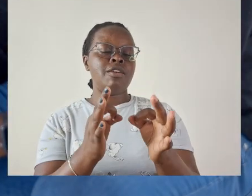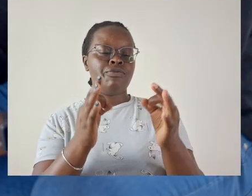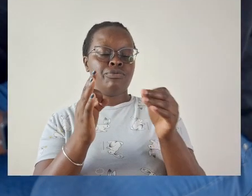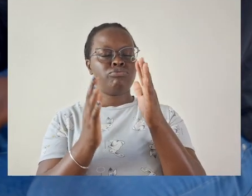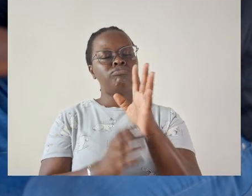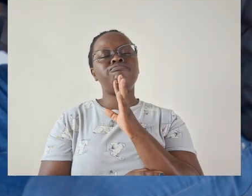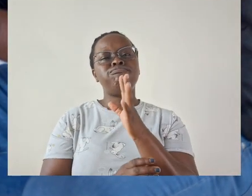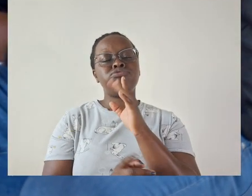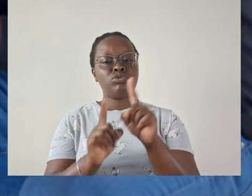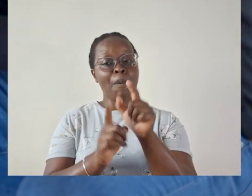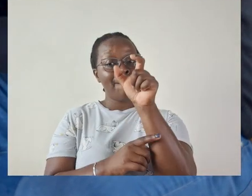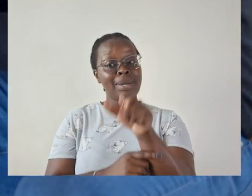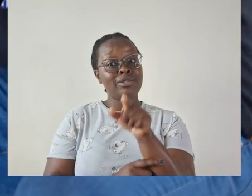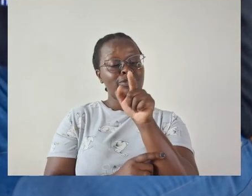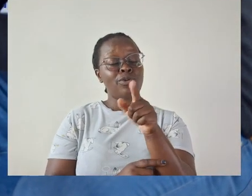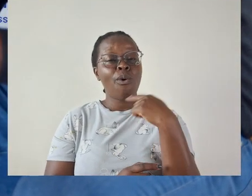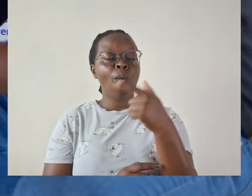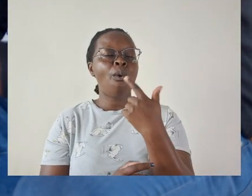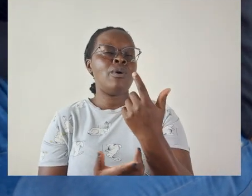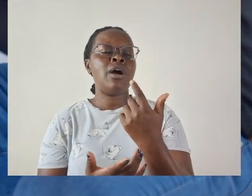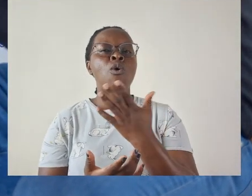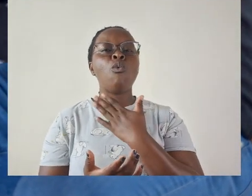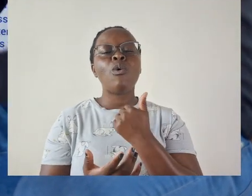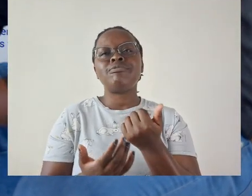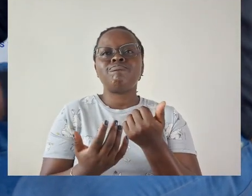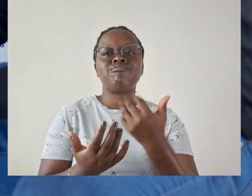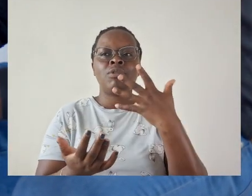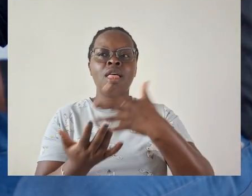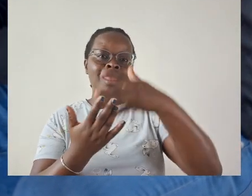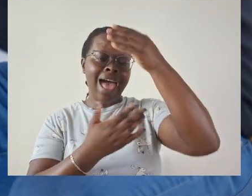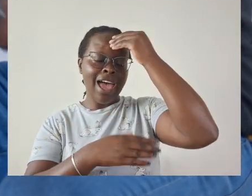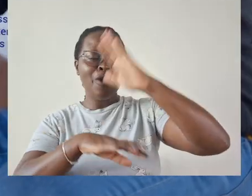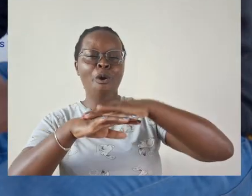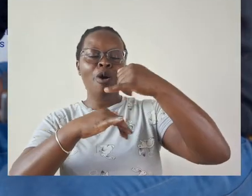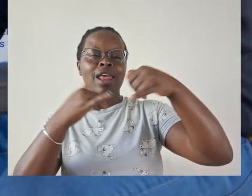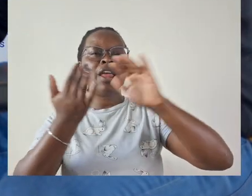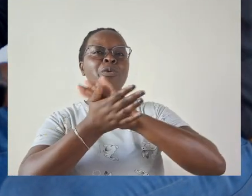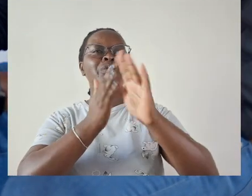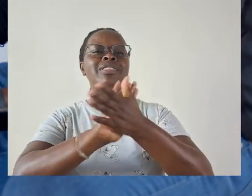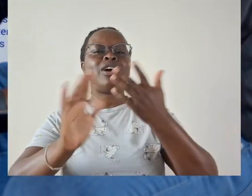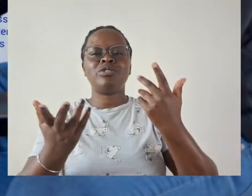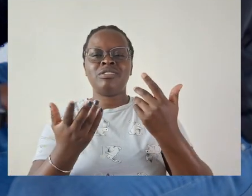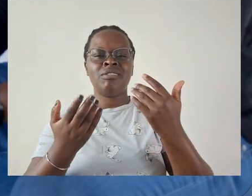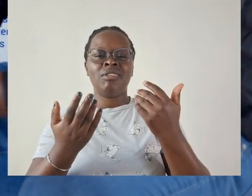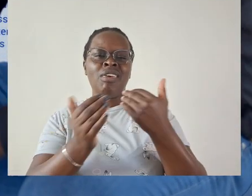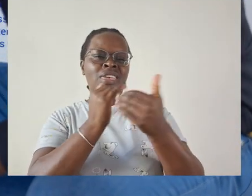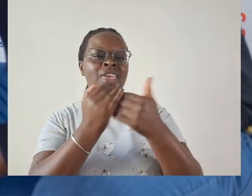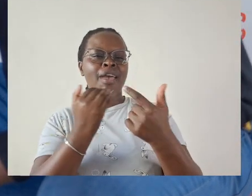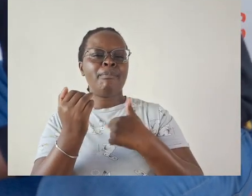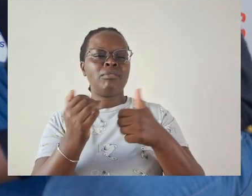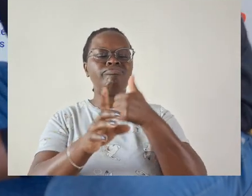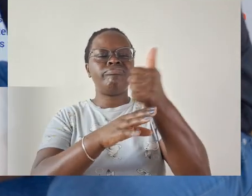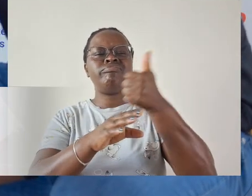who likes to write things online without caring how their words would be, let's just call them a bully, what would you tell them right